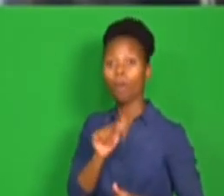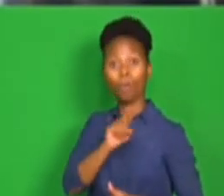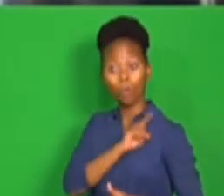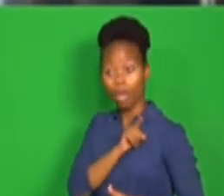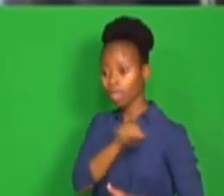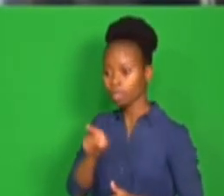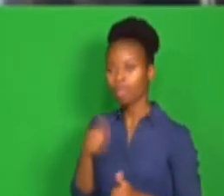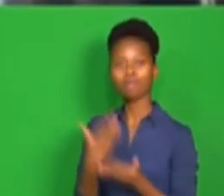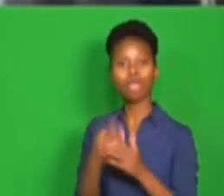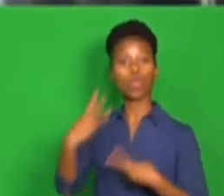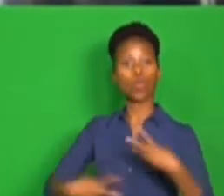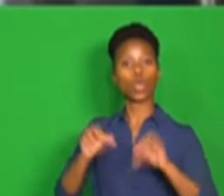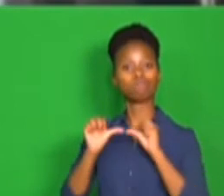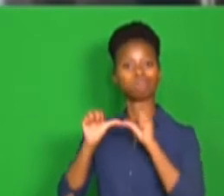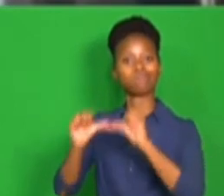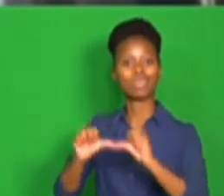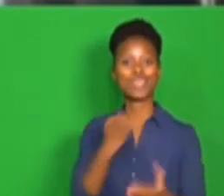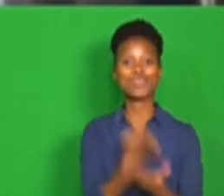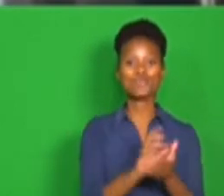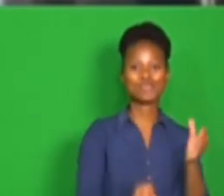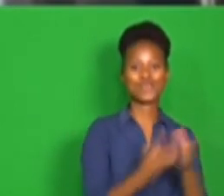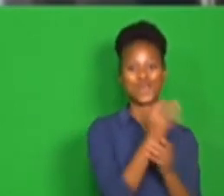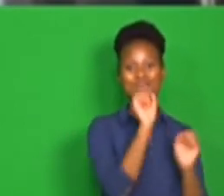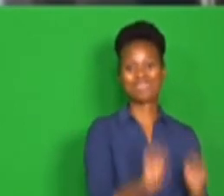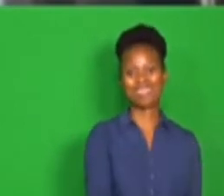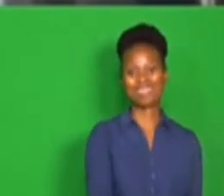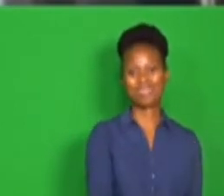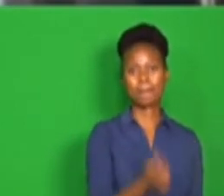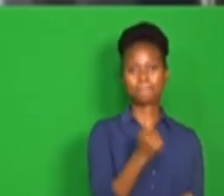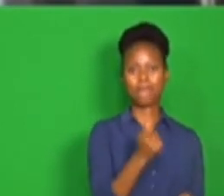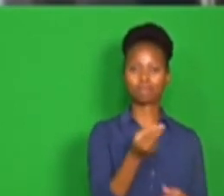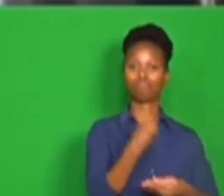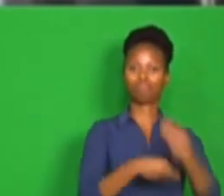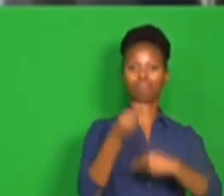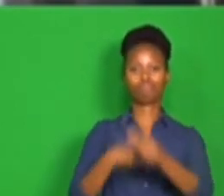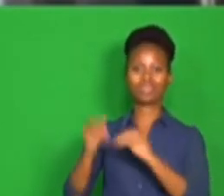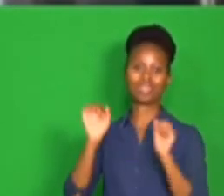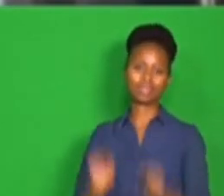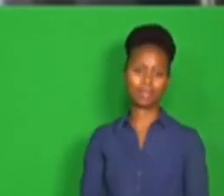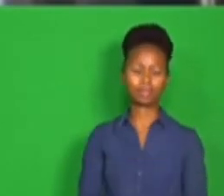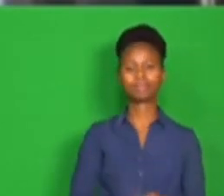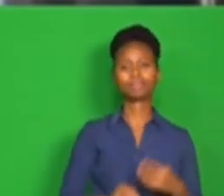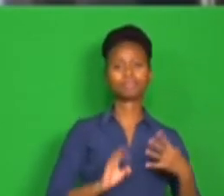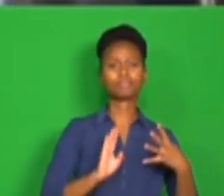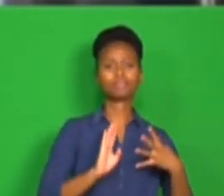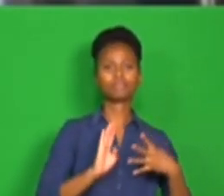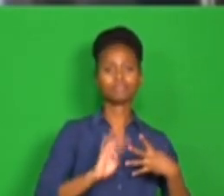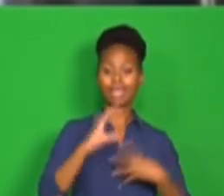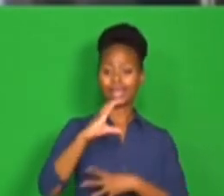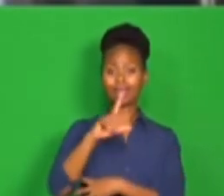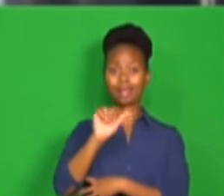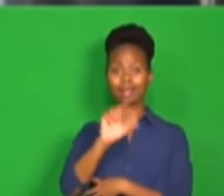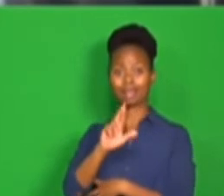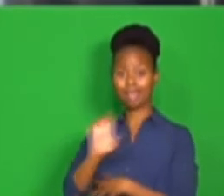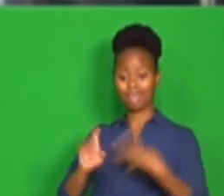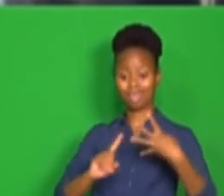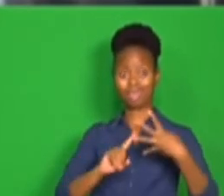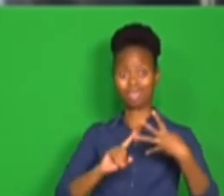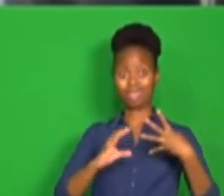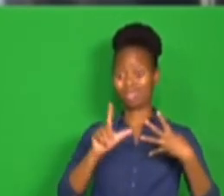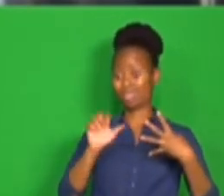in rolling out a vaccine. Claire also asked the question about the developed